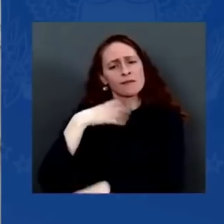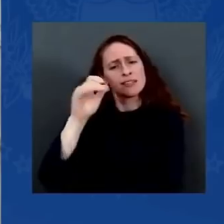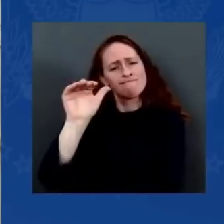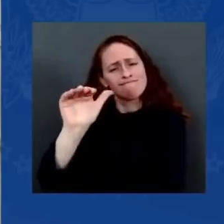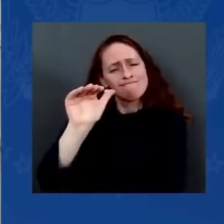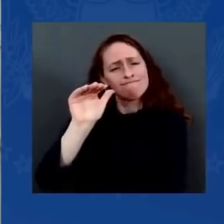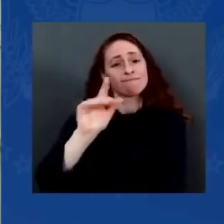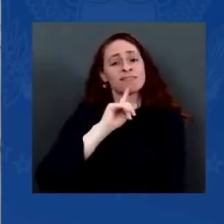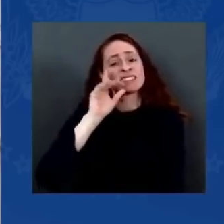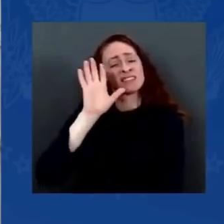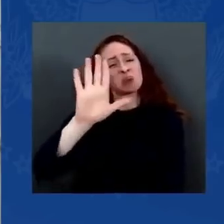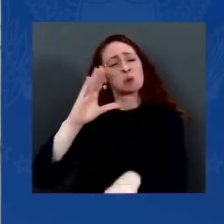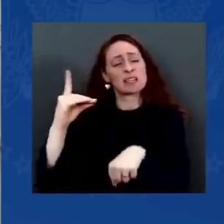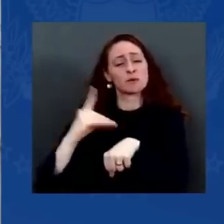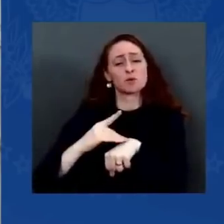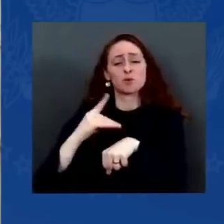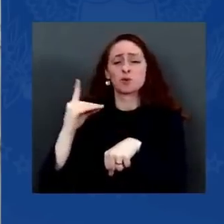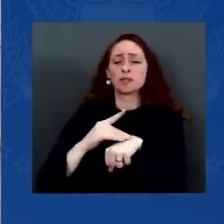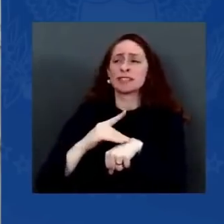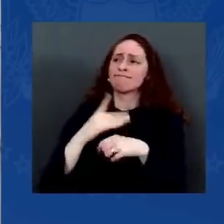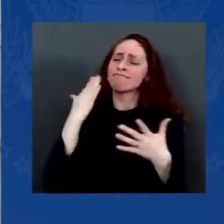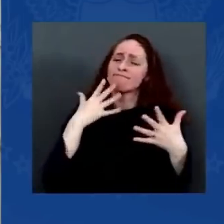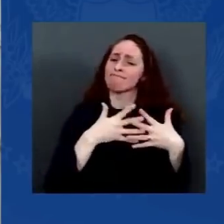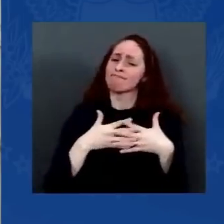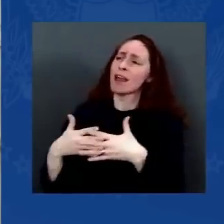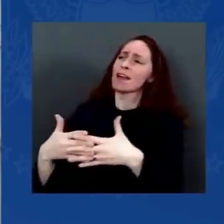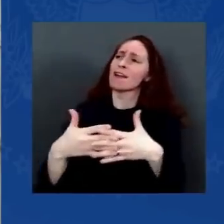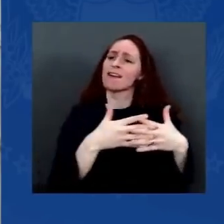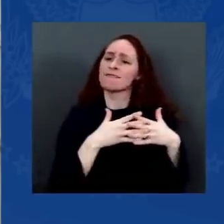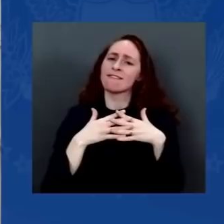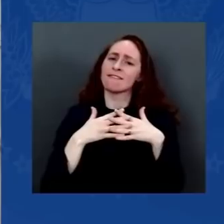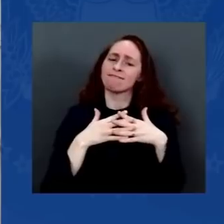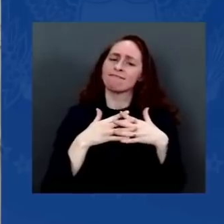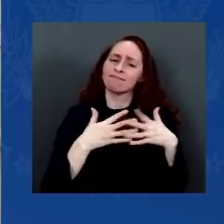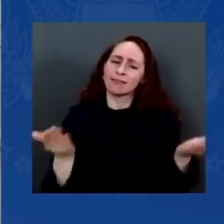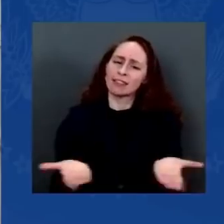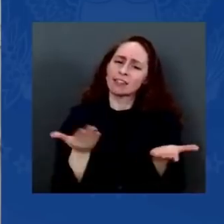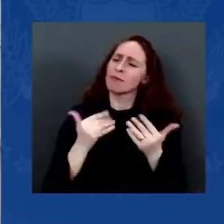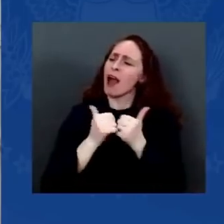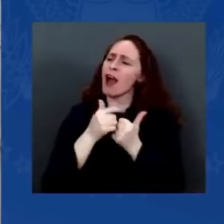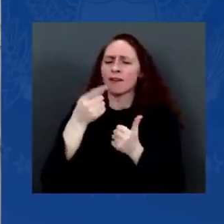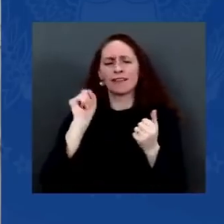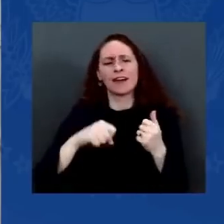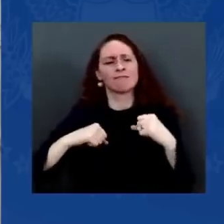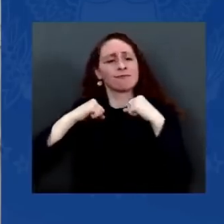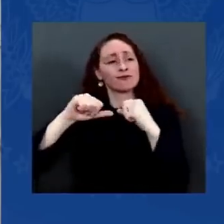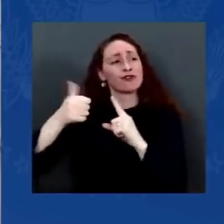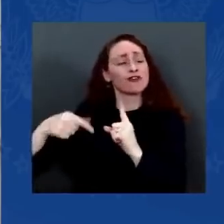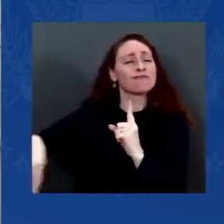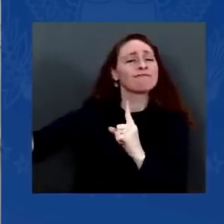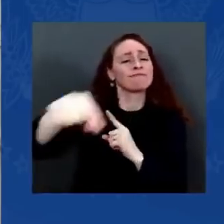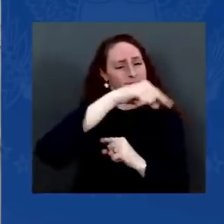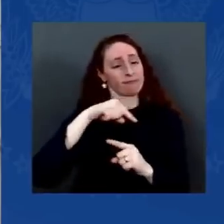can you do to make yourself and your family feel safer and be safer? The answer is simple. Get your booster shot. Wear